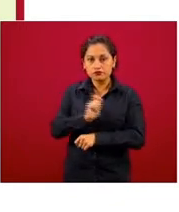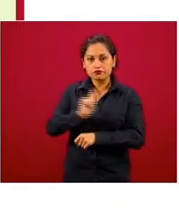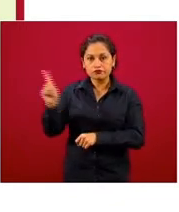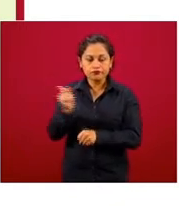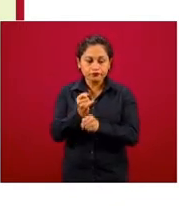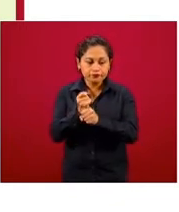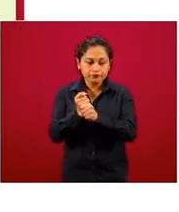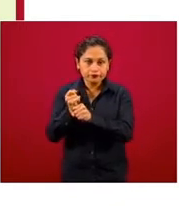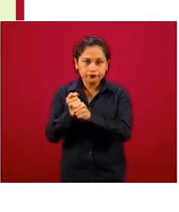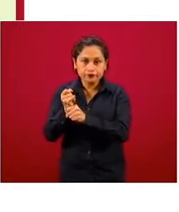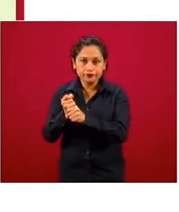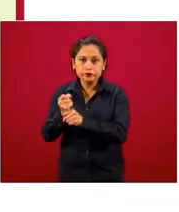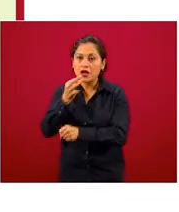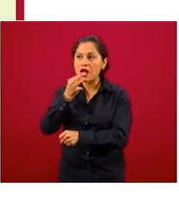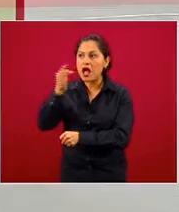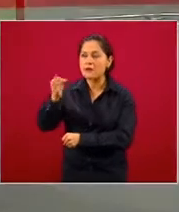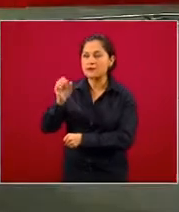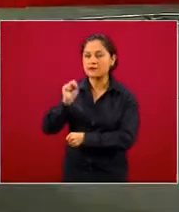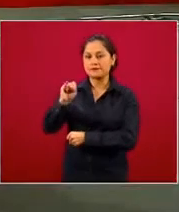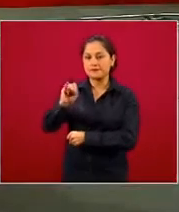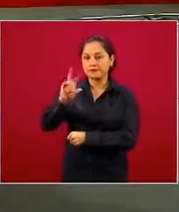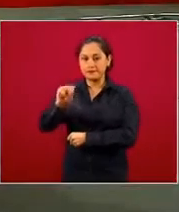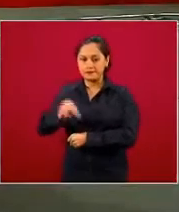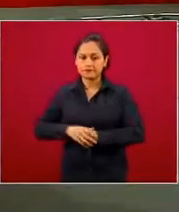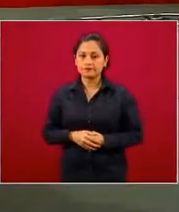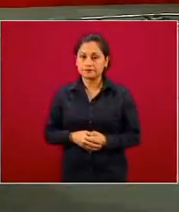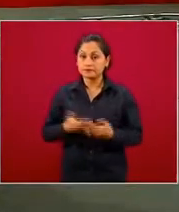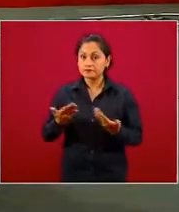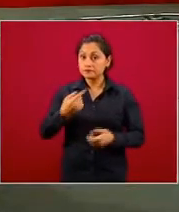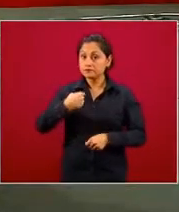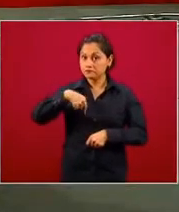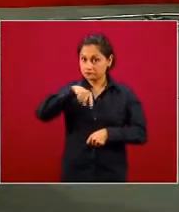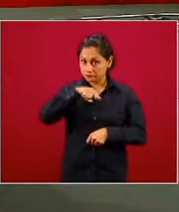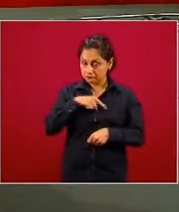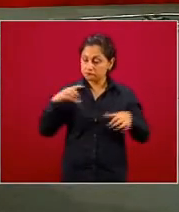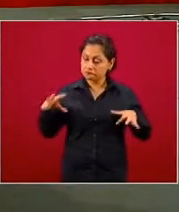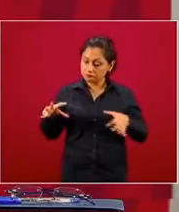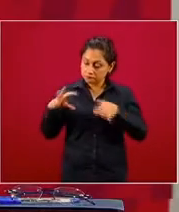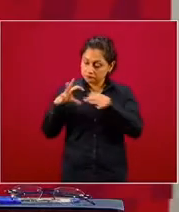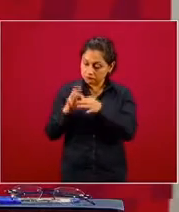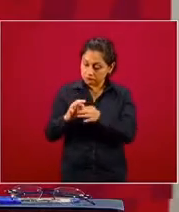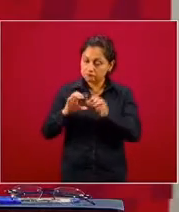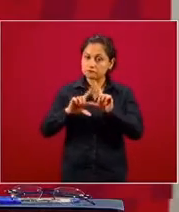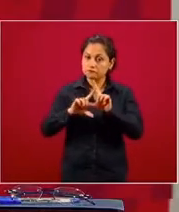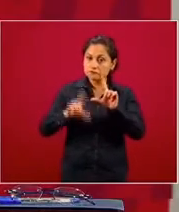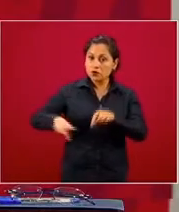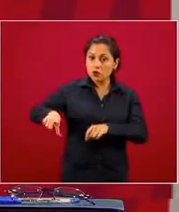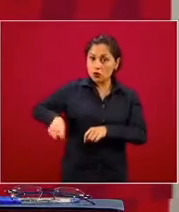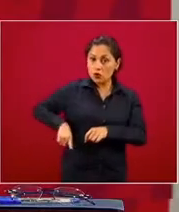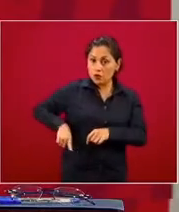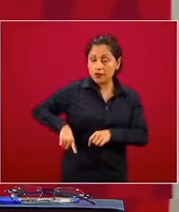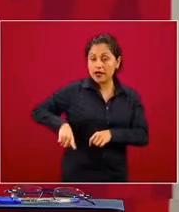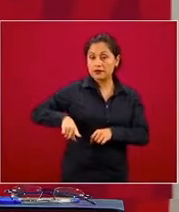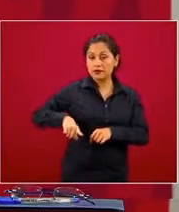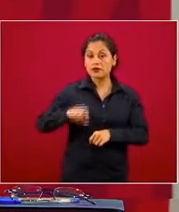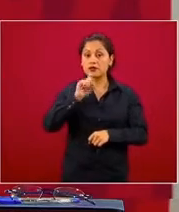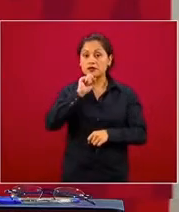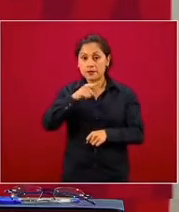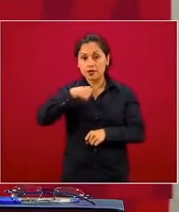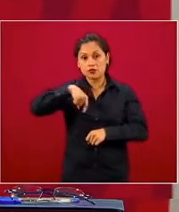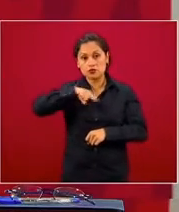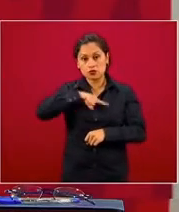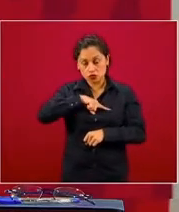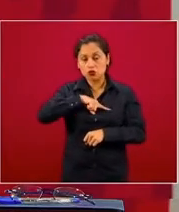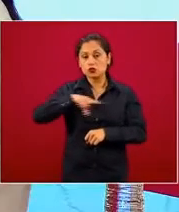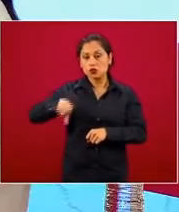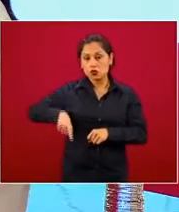And that's on behalf of our government, on behalf of the federal government. We're going to be transparent, but we're also going to be careful about the